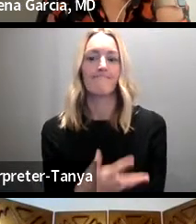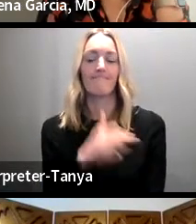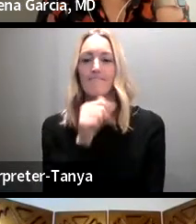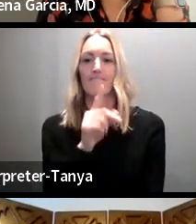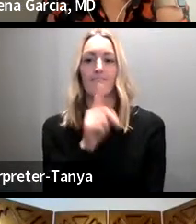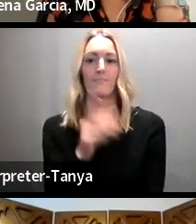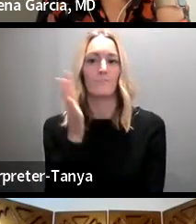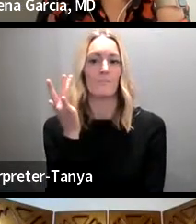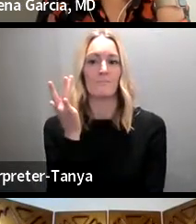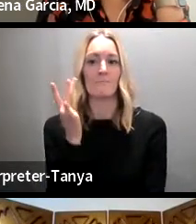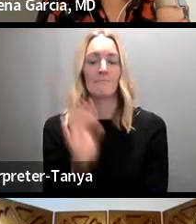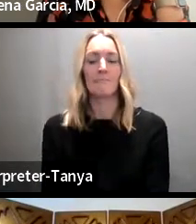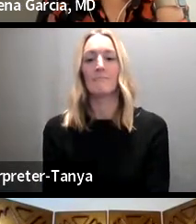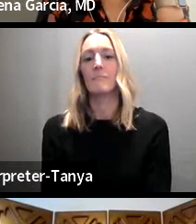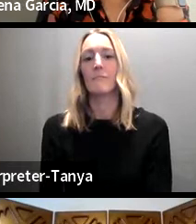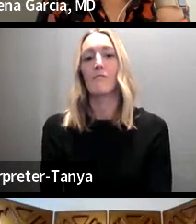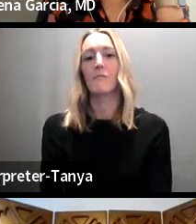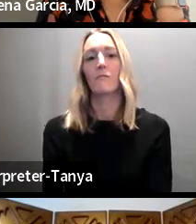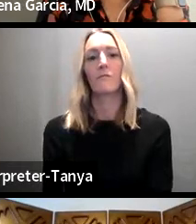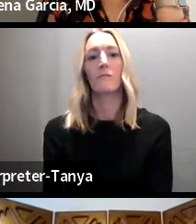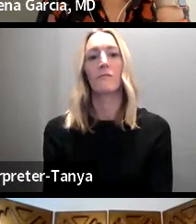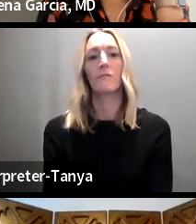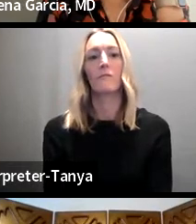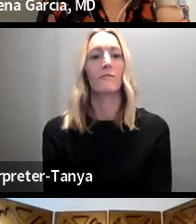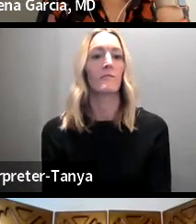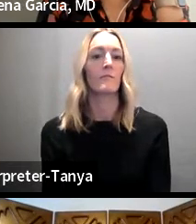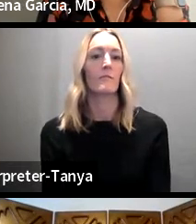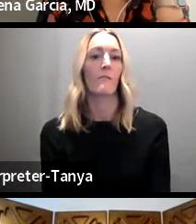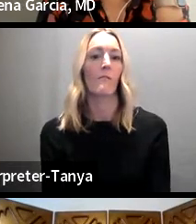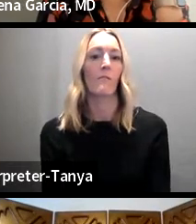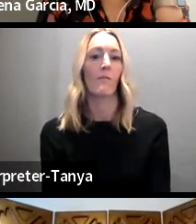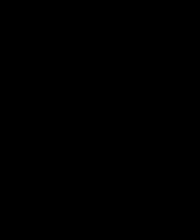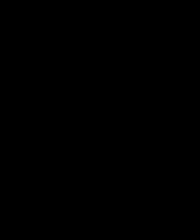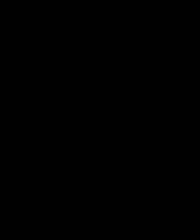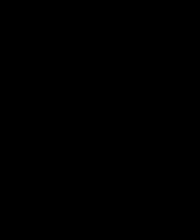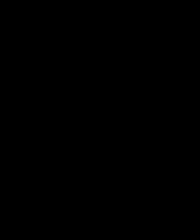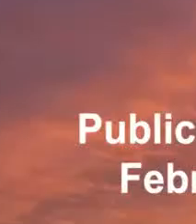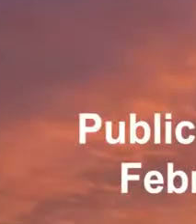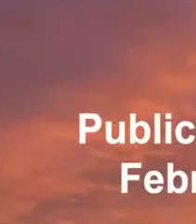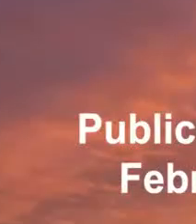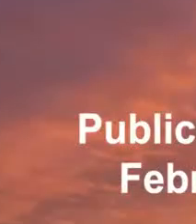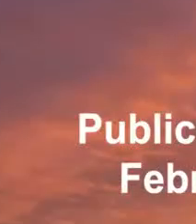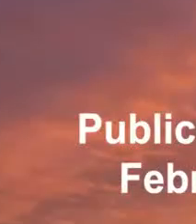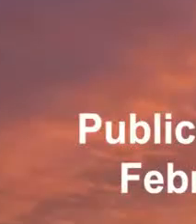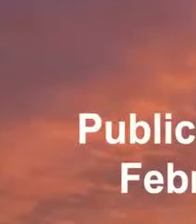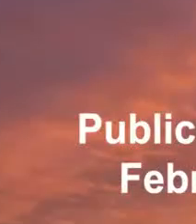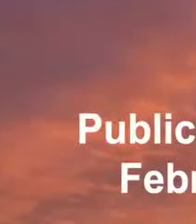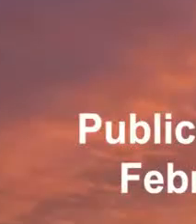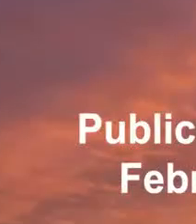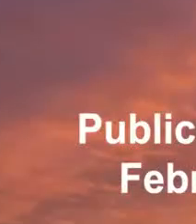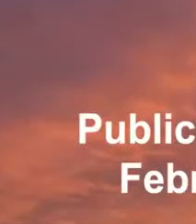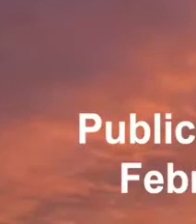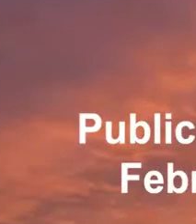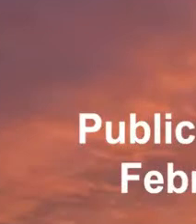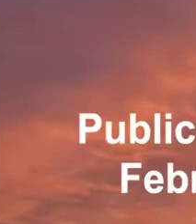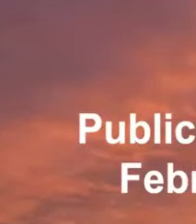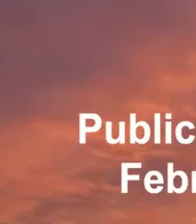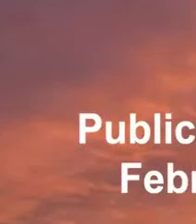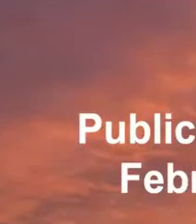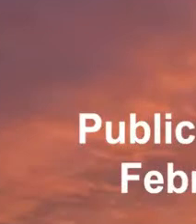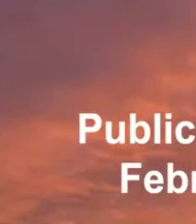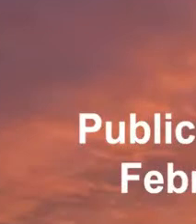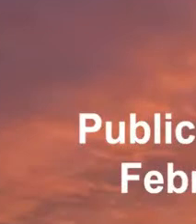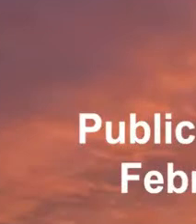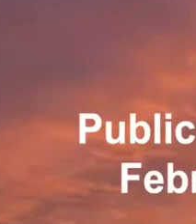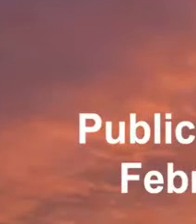it does that when I try to share my slides. Let's see. Oh, that looks better.